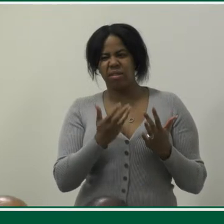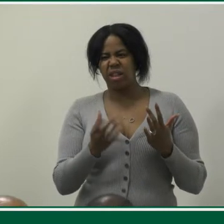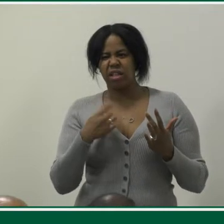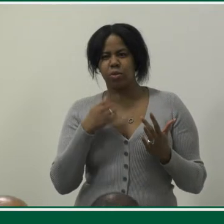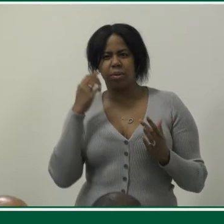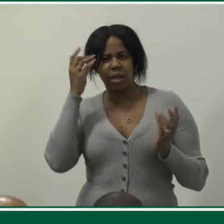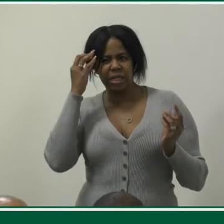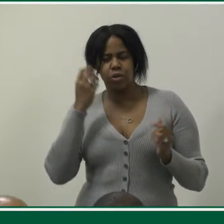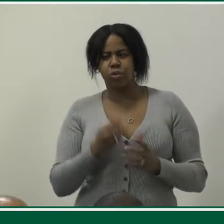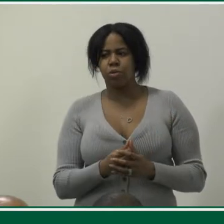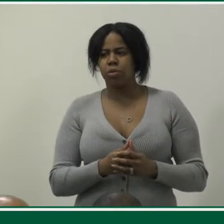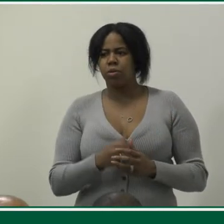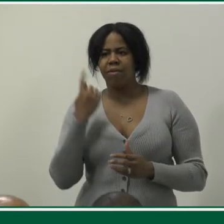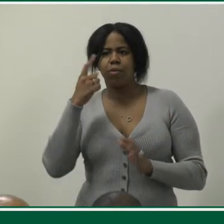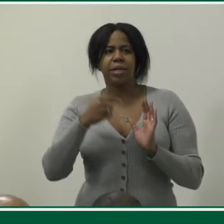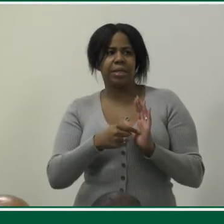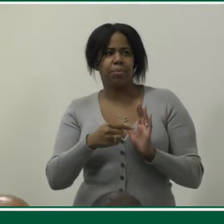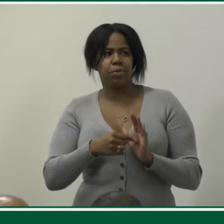example,